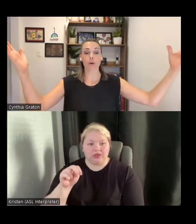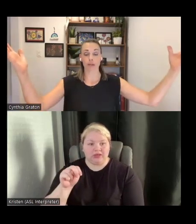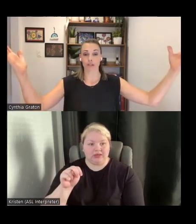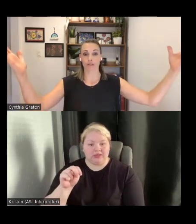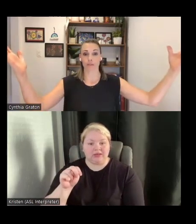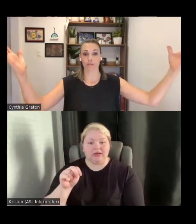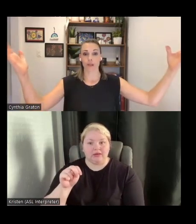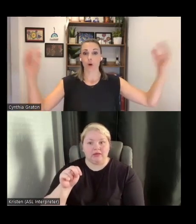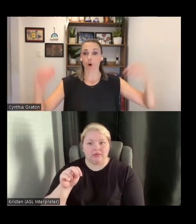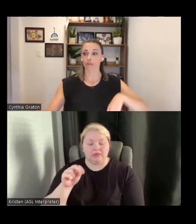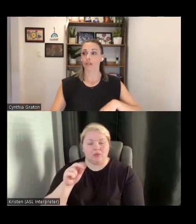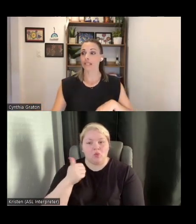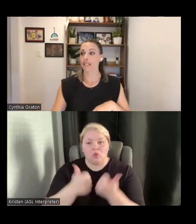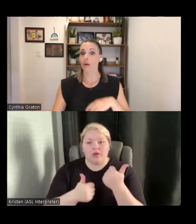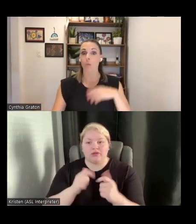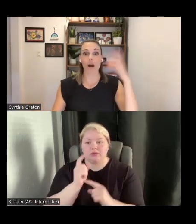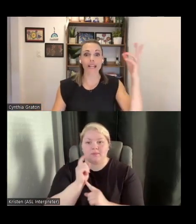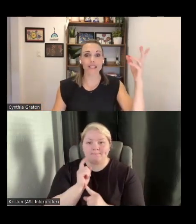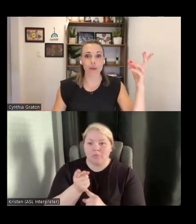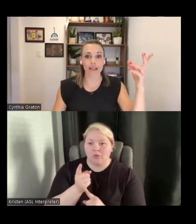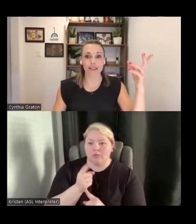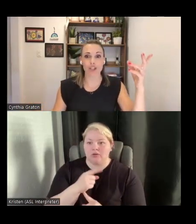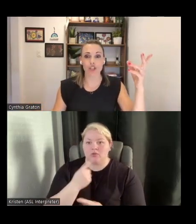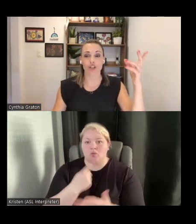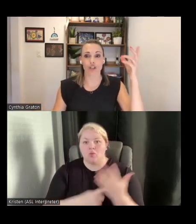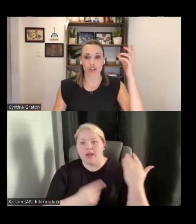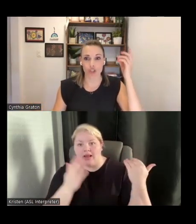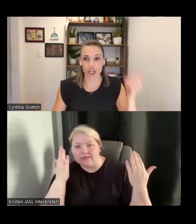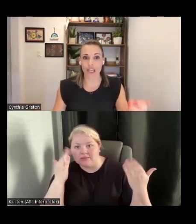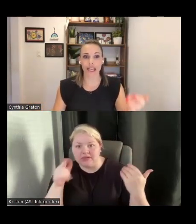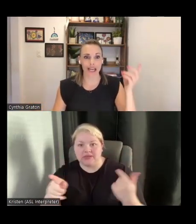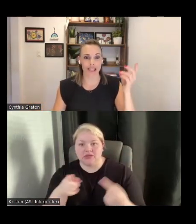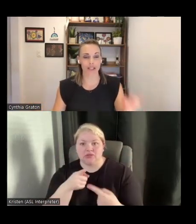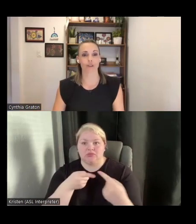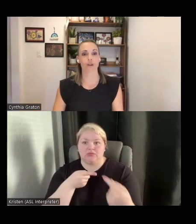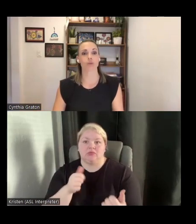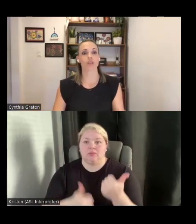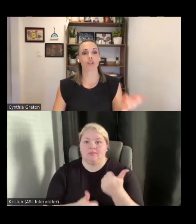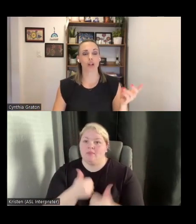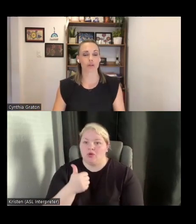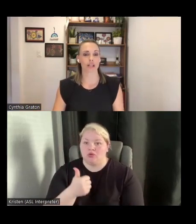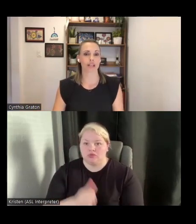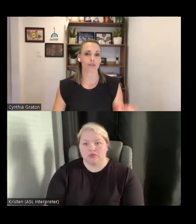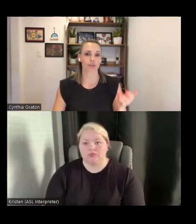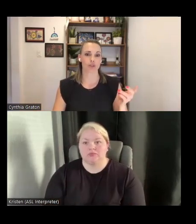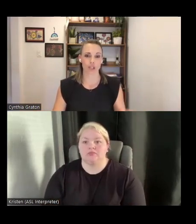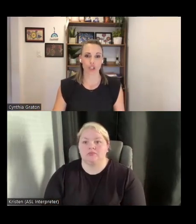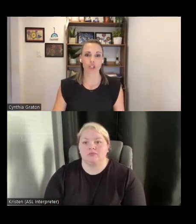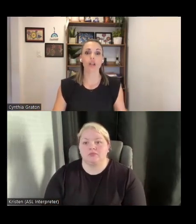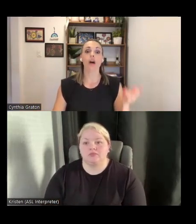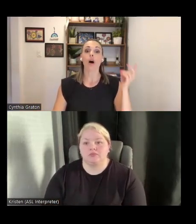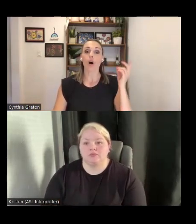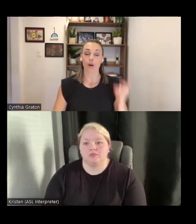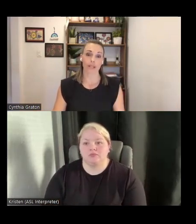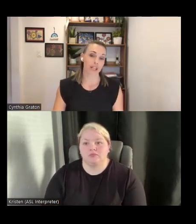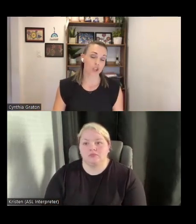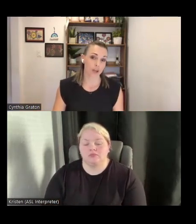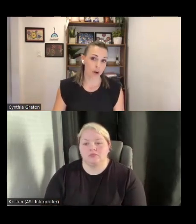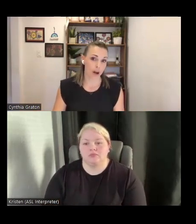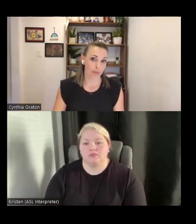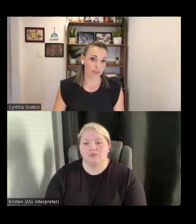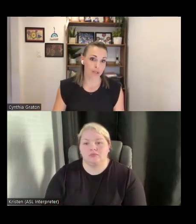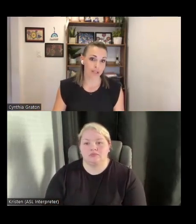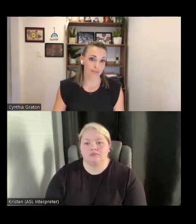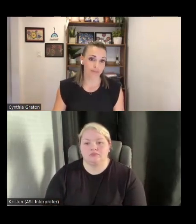what moment or facing what expectation does Jake has difficulty tolerating frustration or